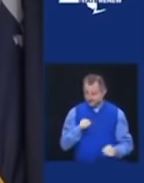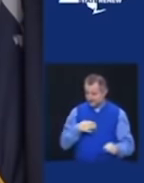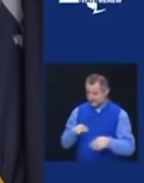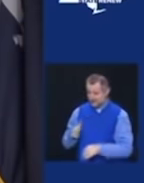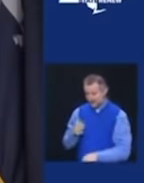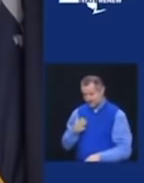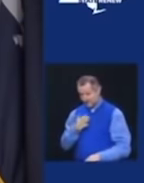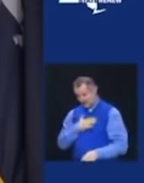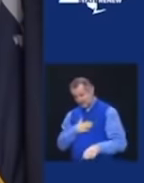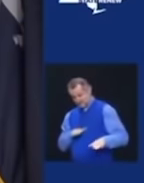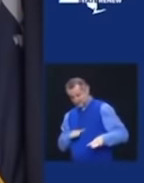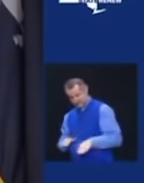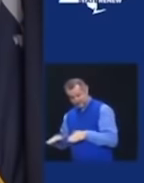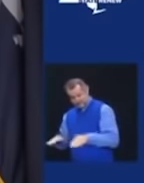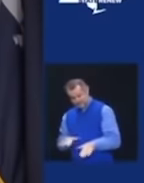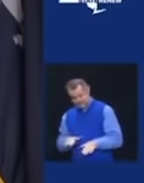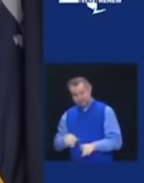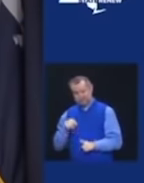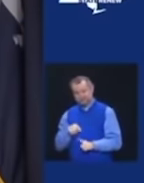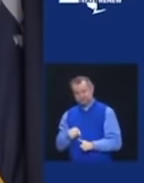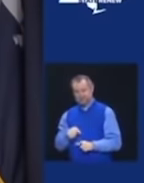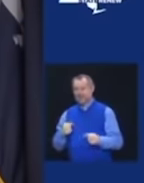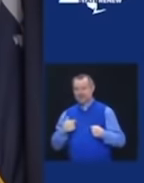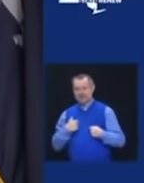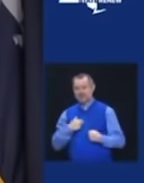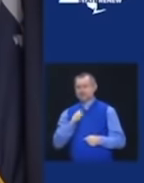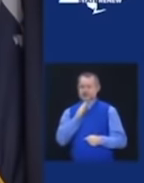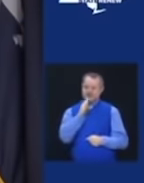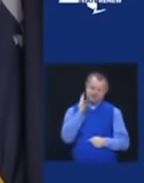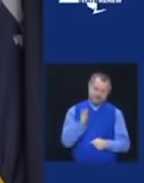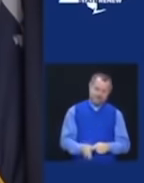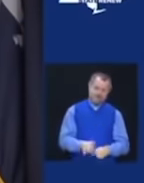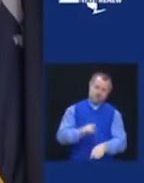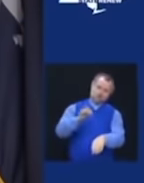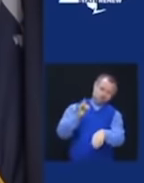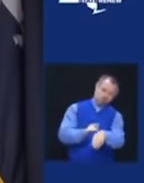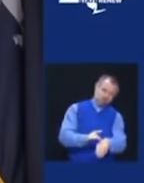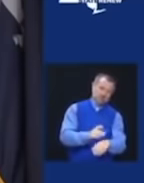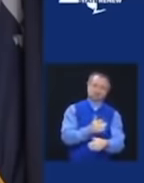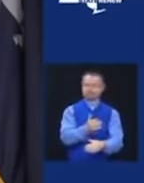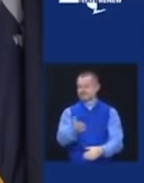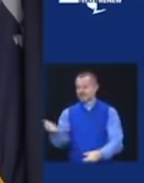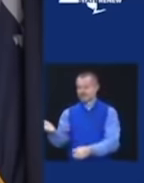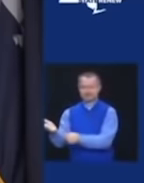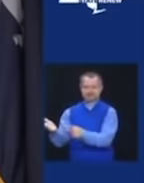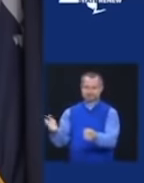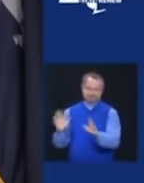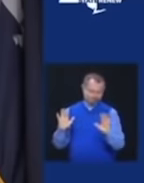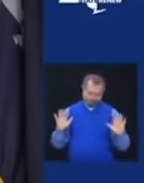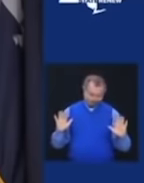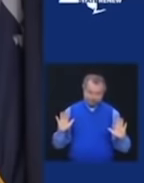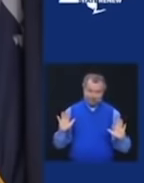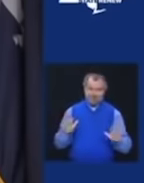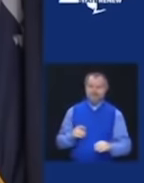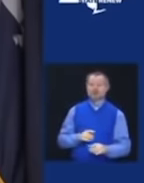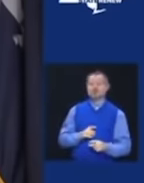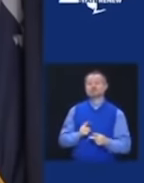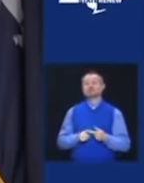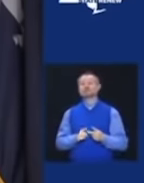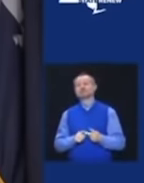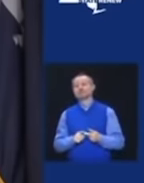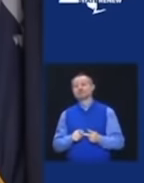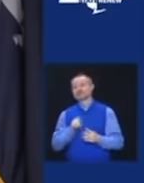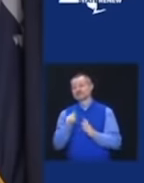here, I never touched anyone inappropriately. I never knew at the time that I was making anyone